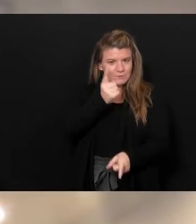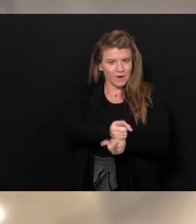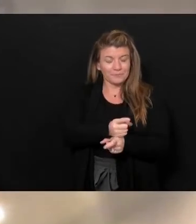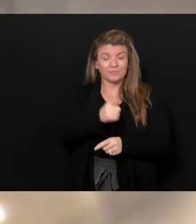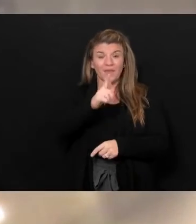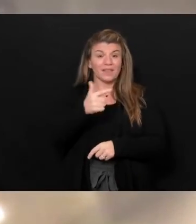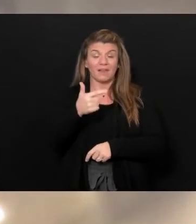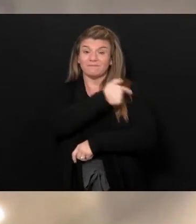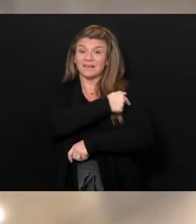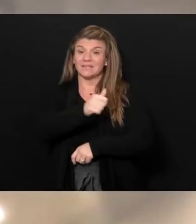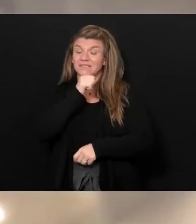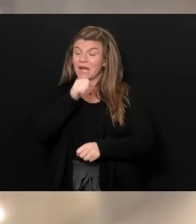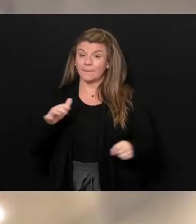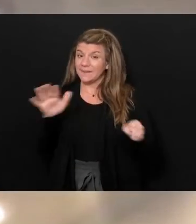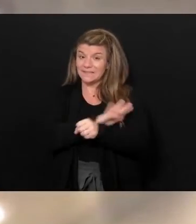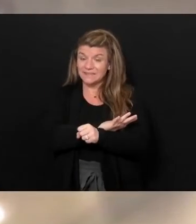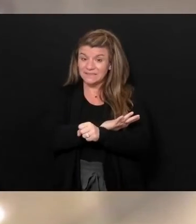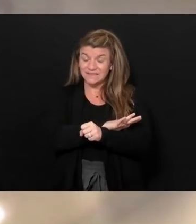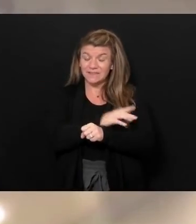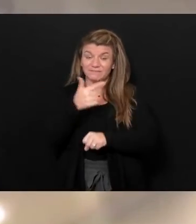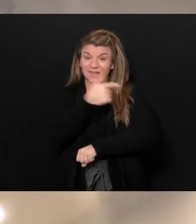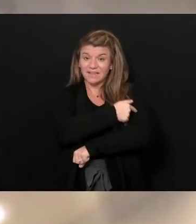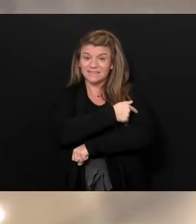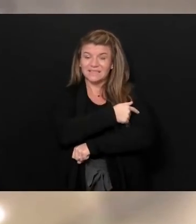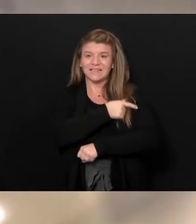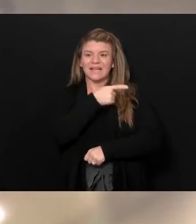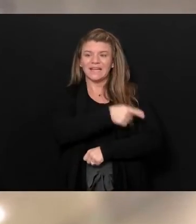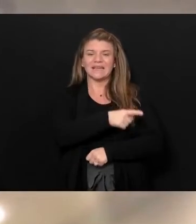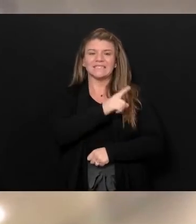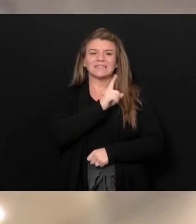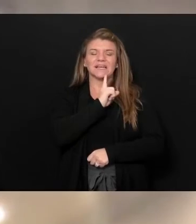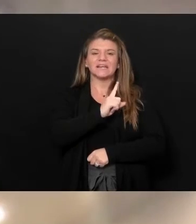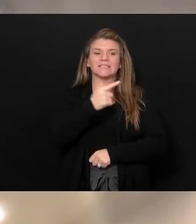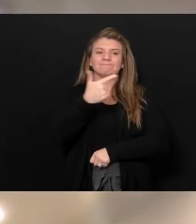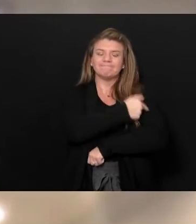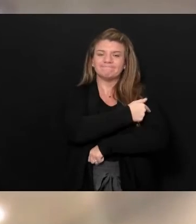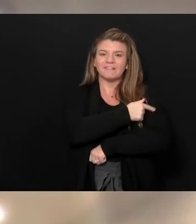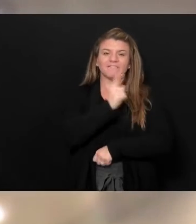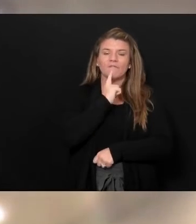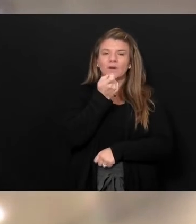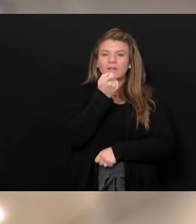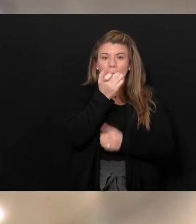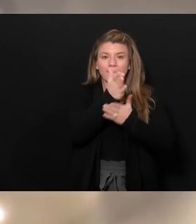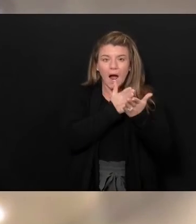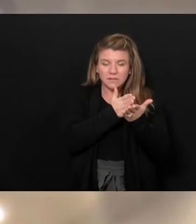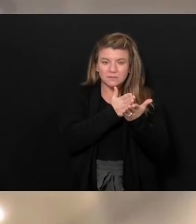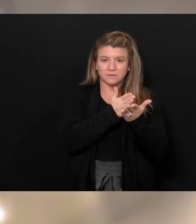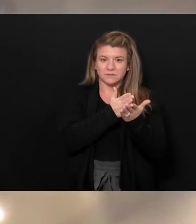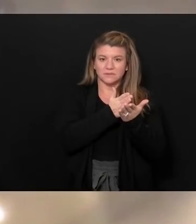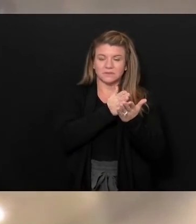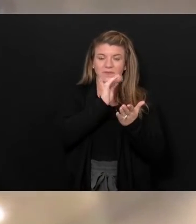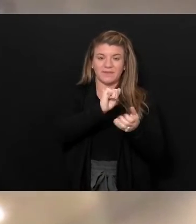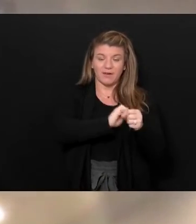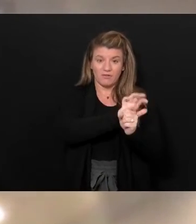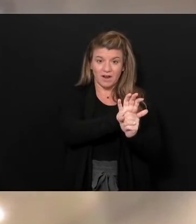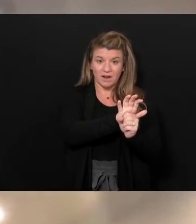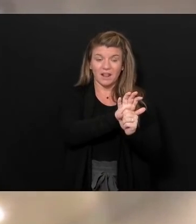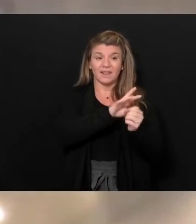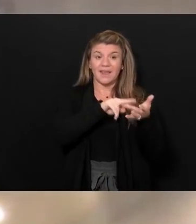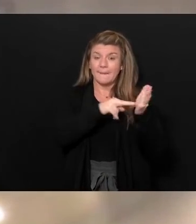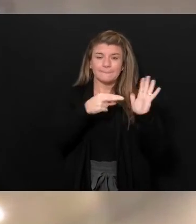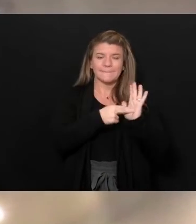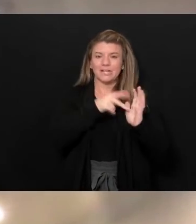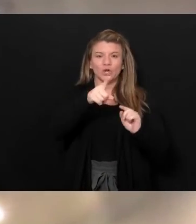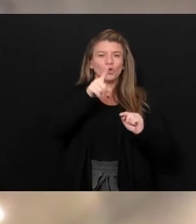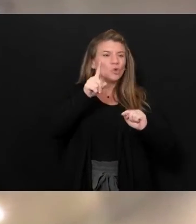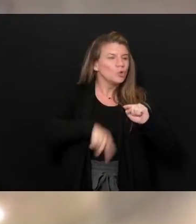complete vaccine. It's only it's a synthetic genetic code for only a little part of the virus, and therefore you